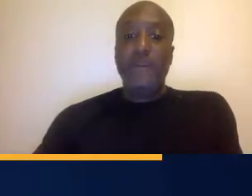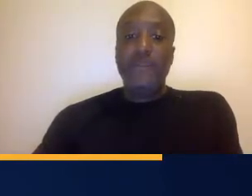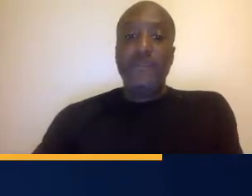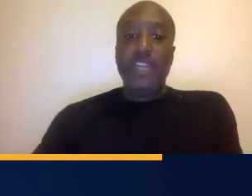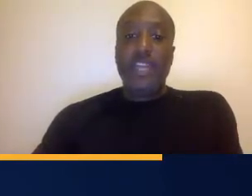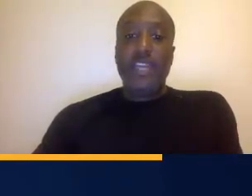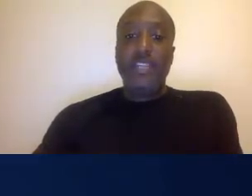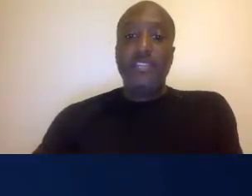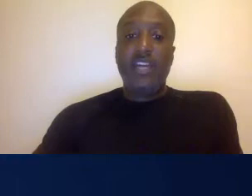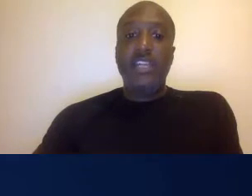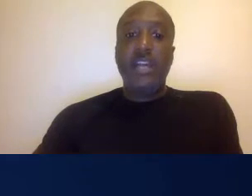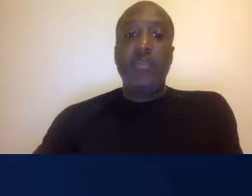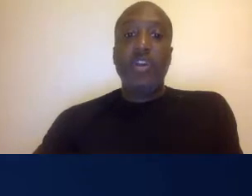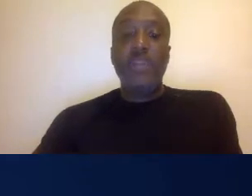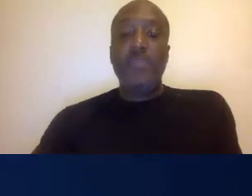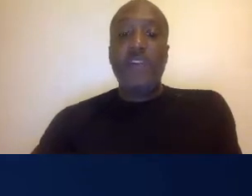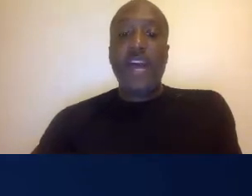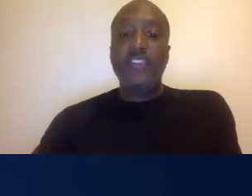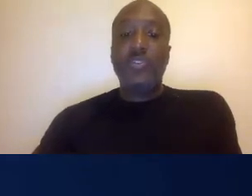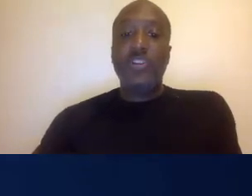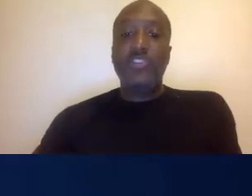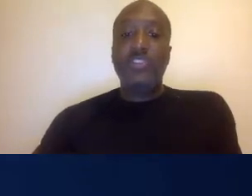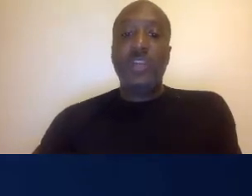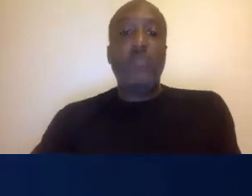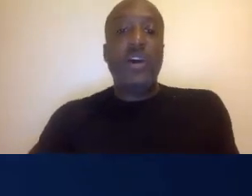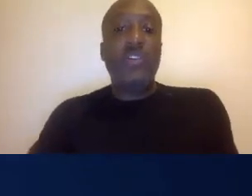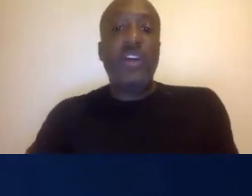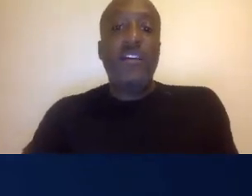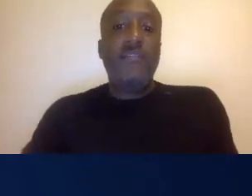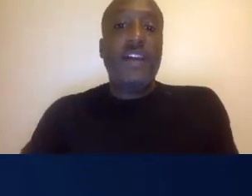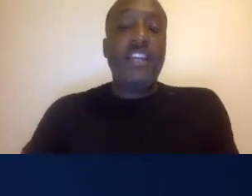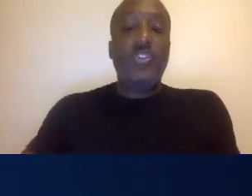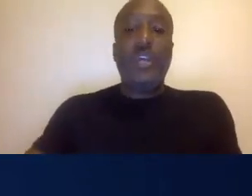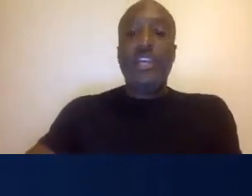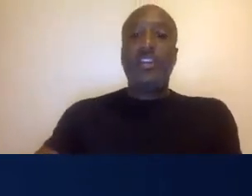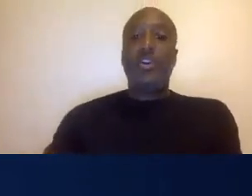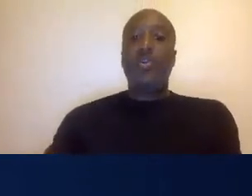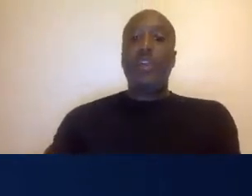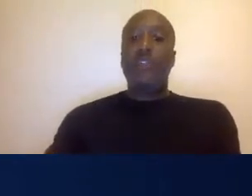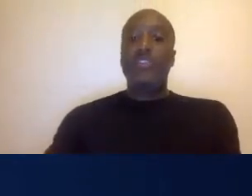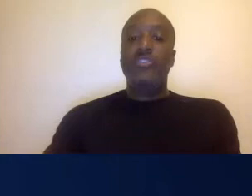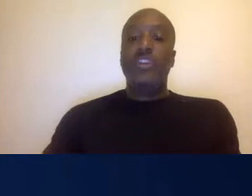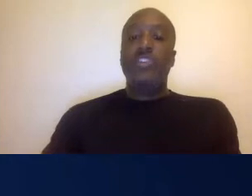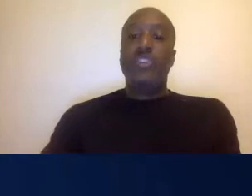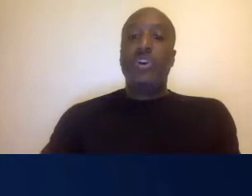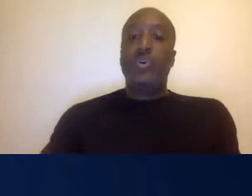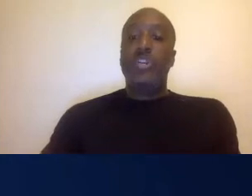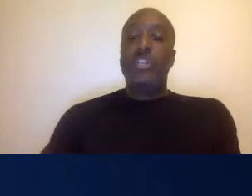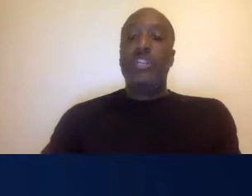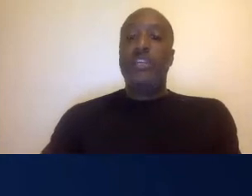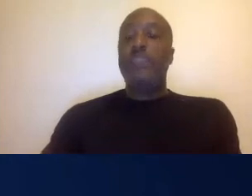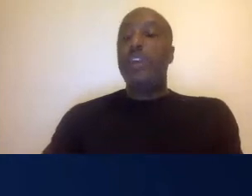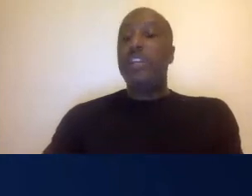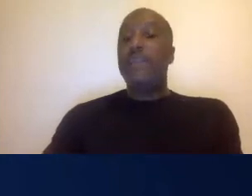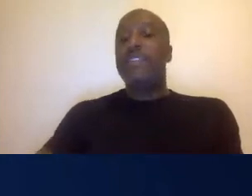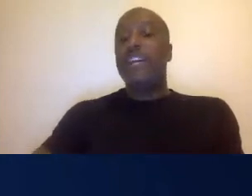here. And a number of people have asked questions about financial aid or waivers. So